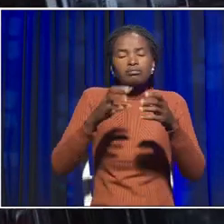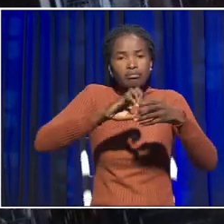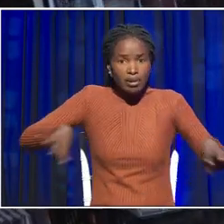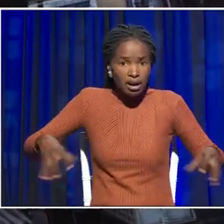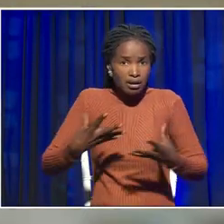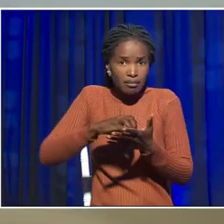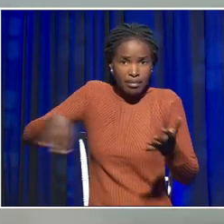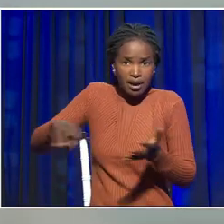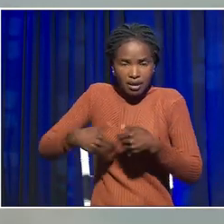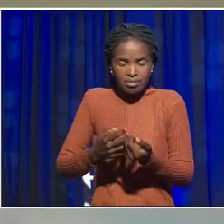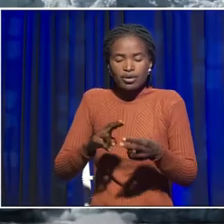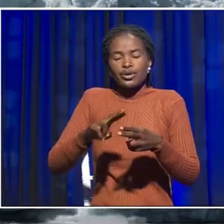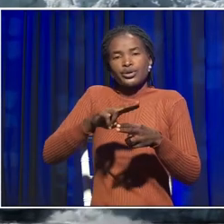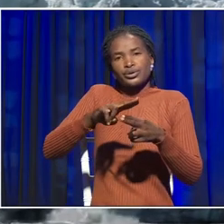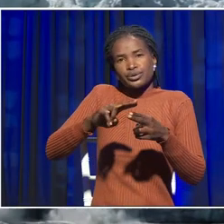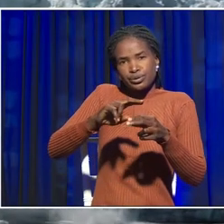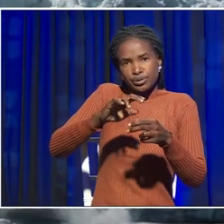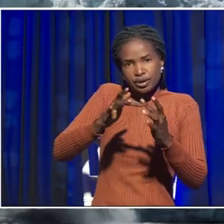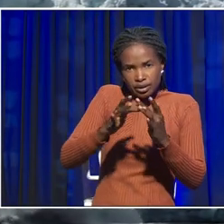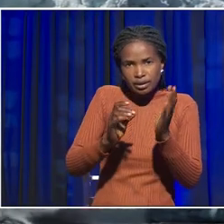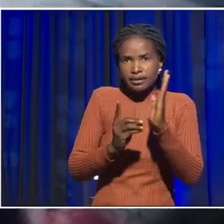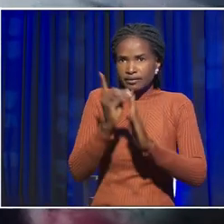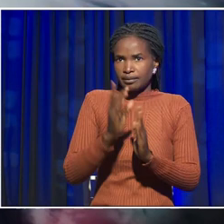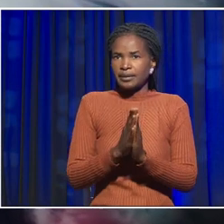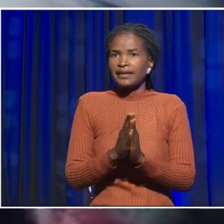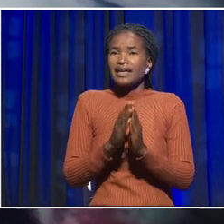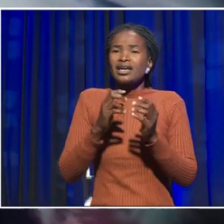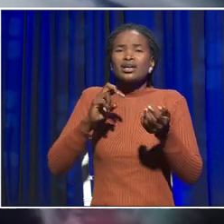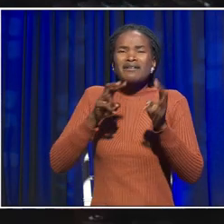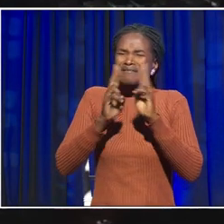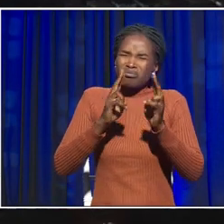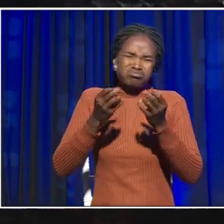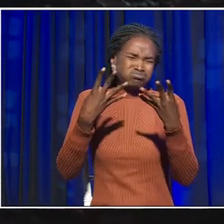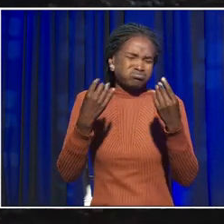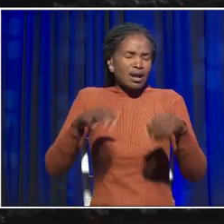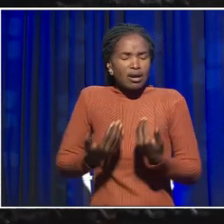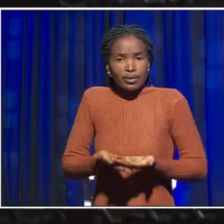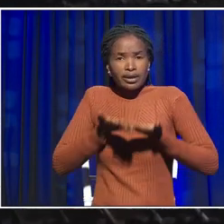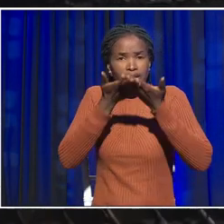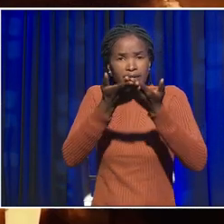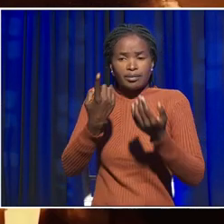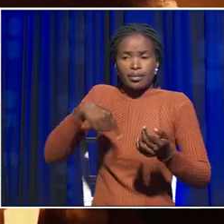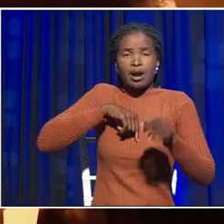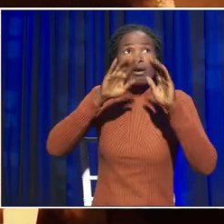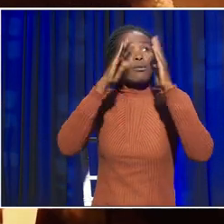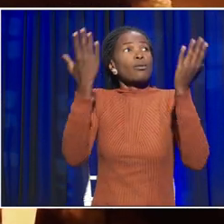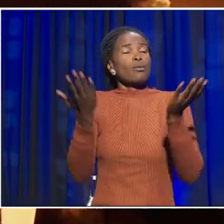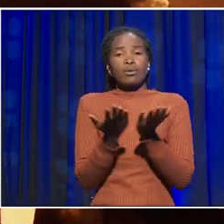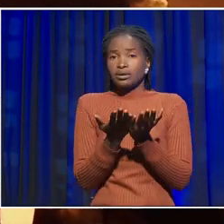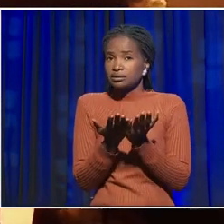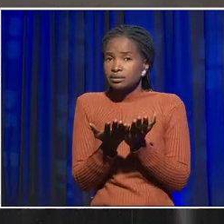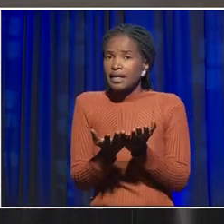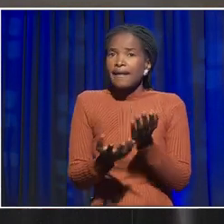have a robust discussion for how this can truly help our world solve some of the